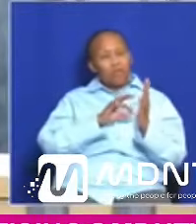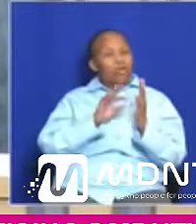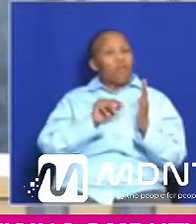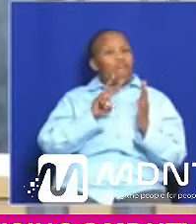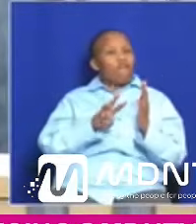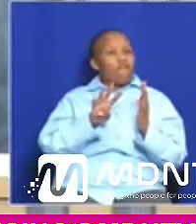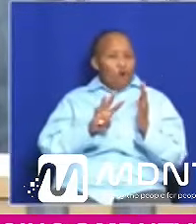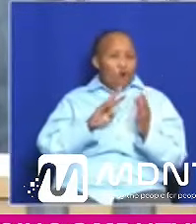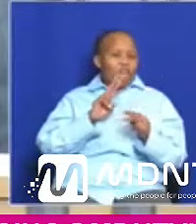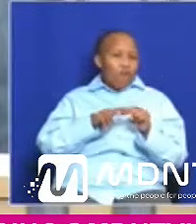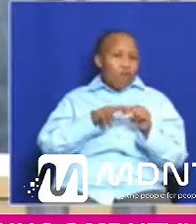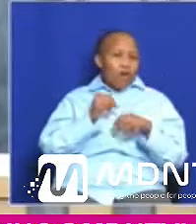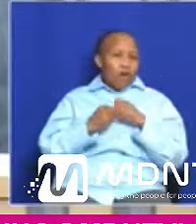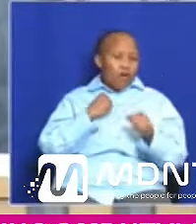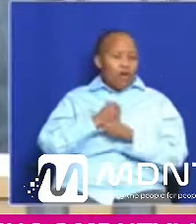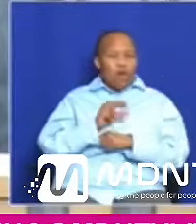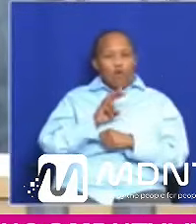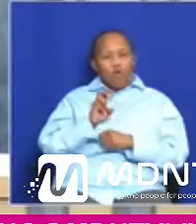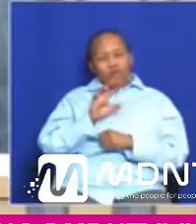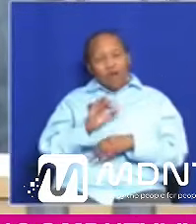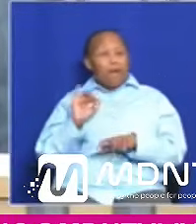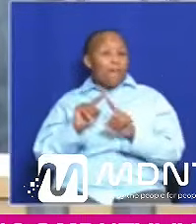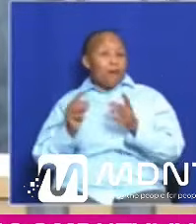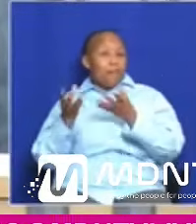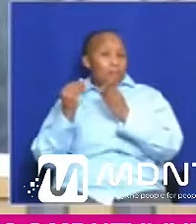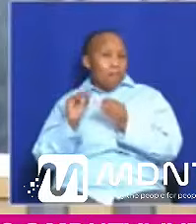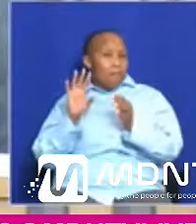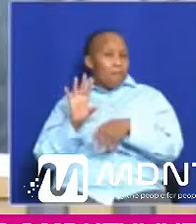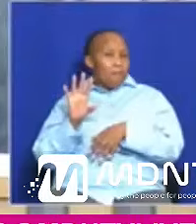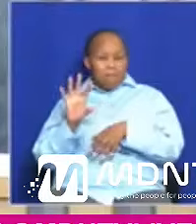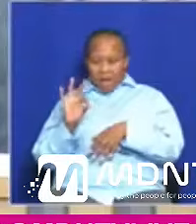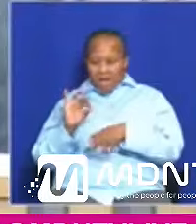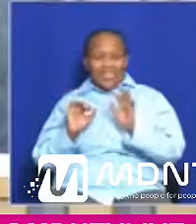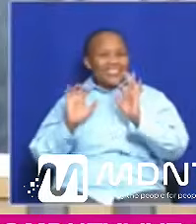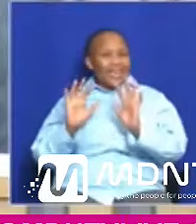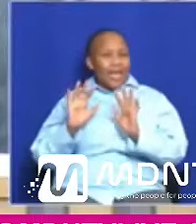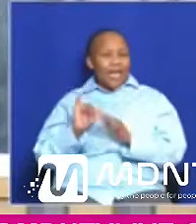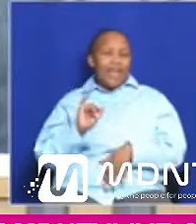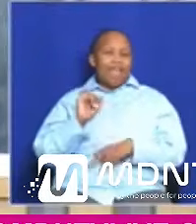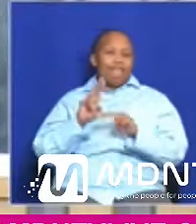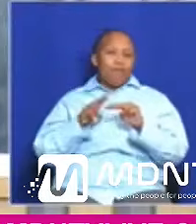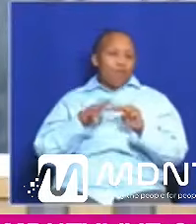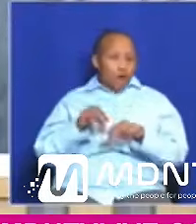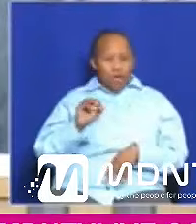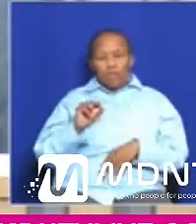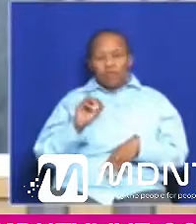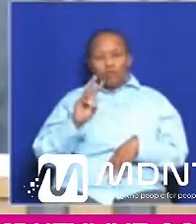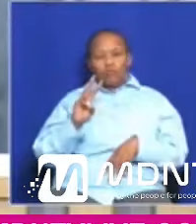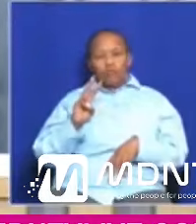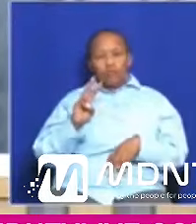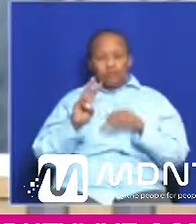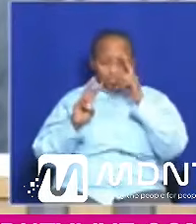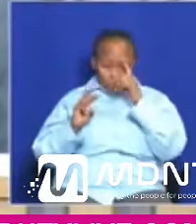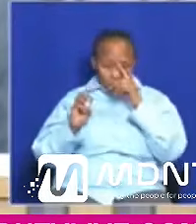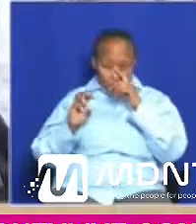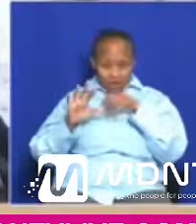only received on Monday the 10th of February 2025. It says at 10:37. You see that? Yes, so I'm